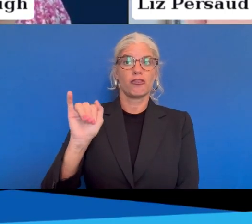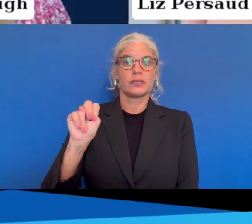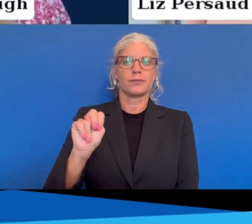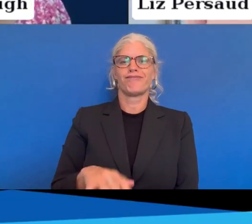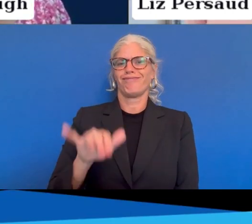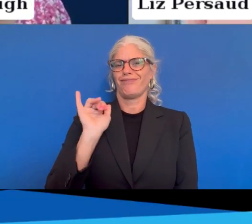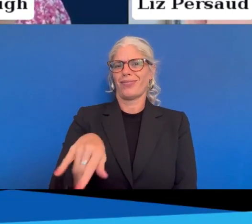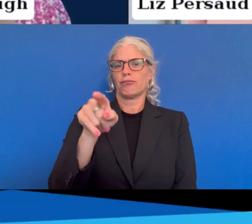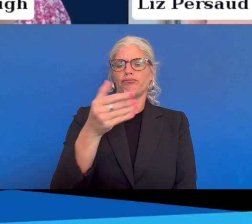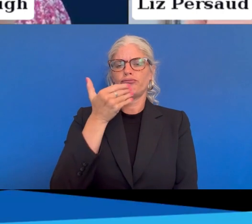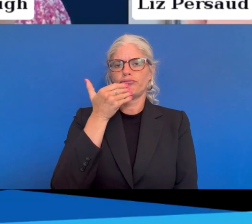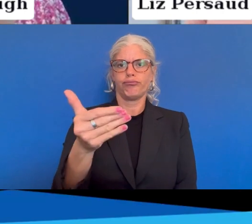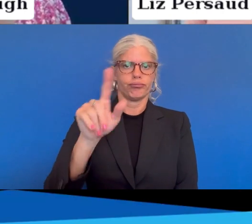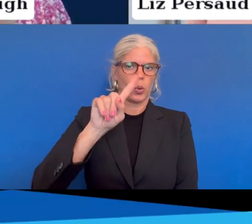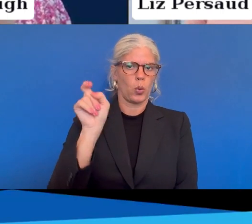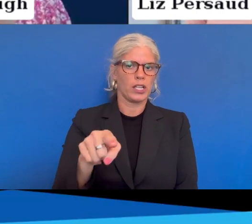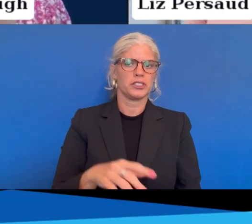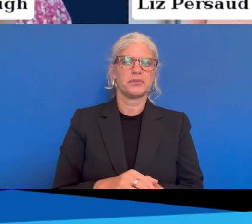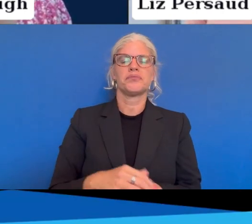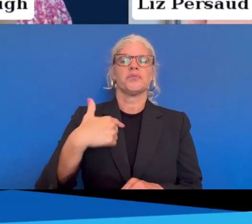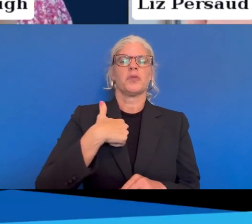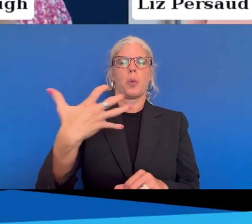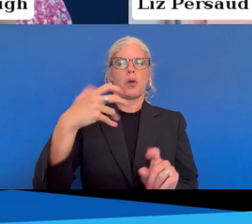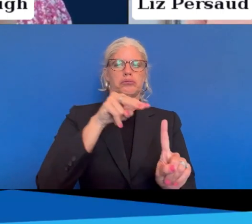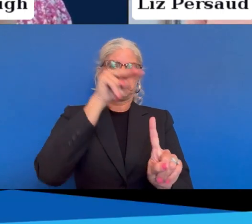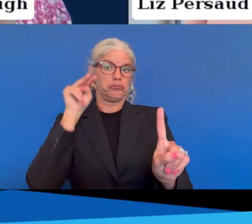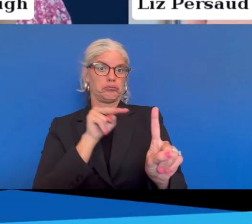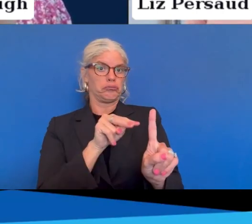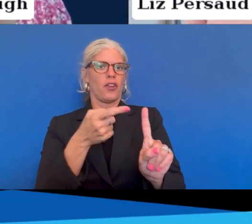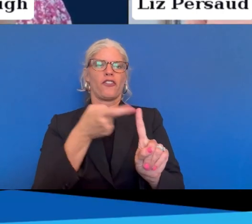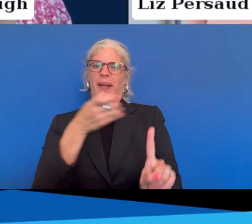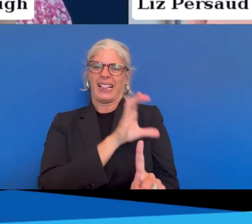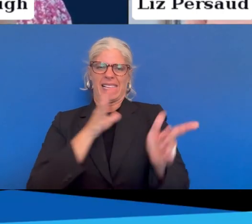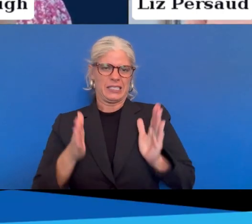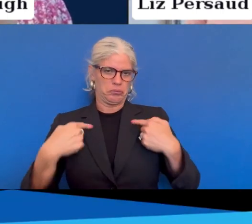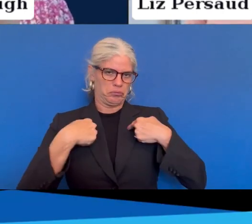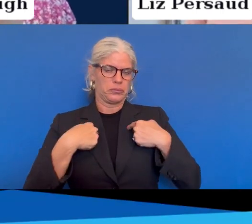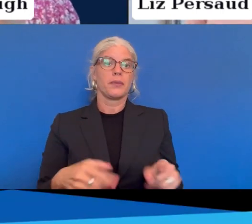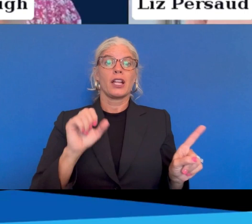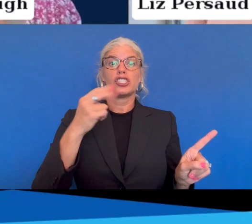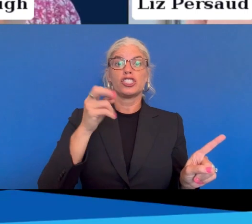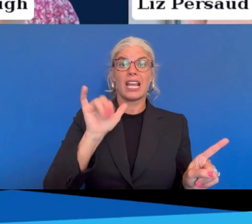That's a phenomenal question. I would like to take it from a perspective of a